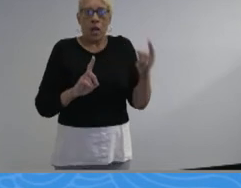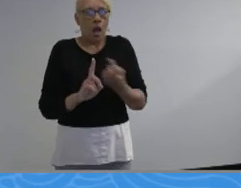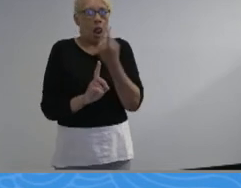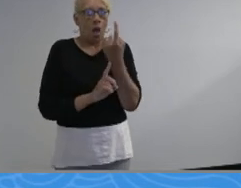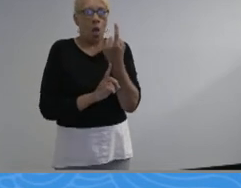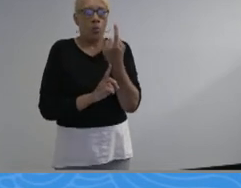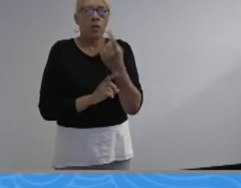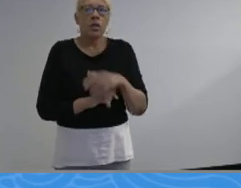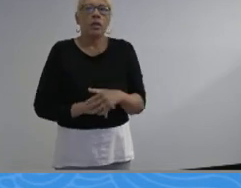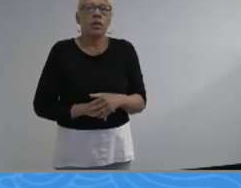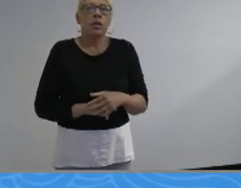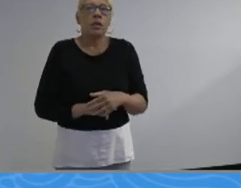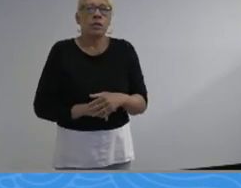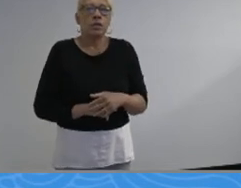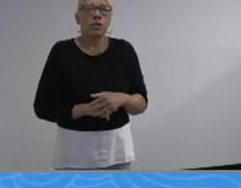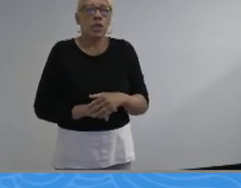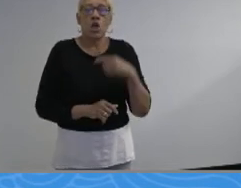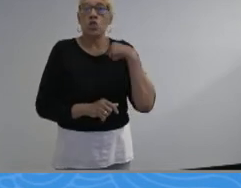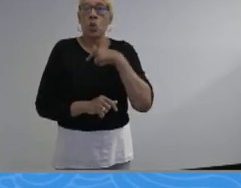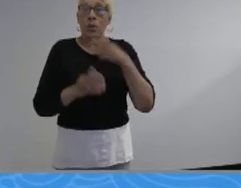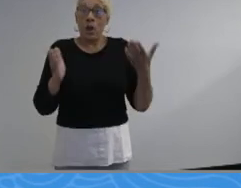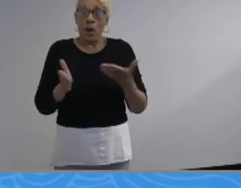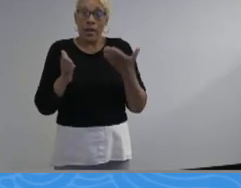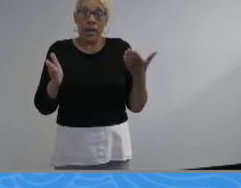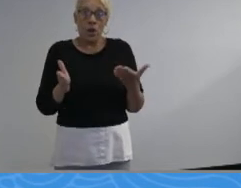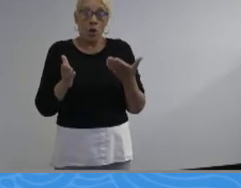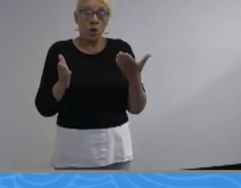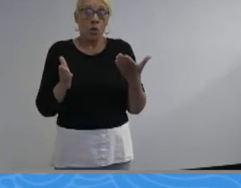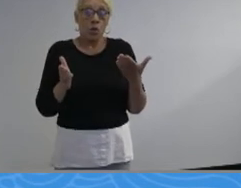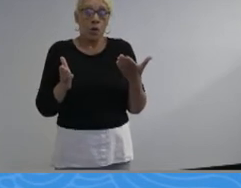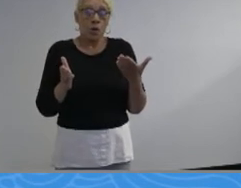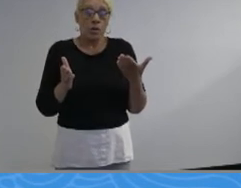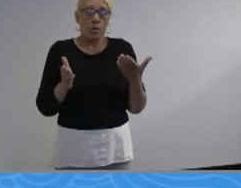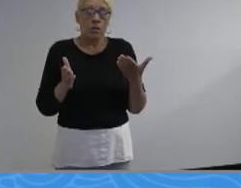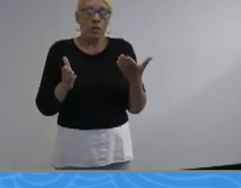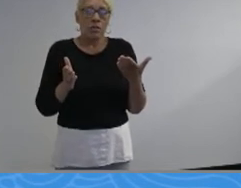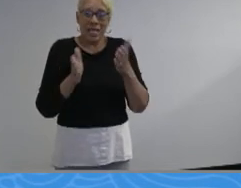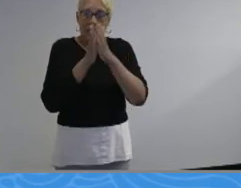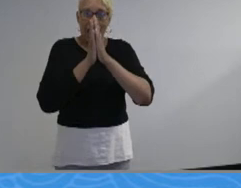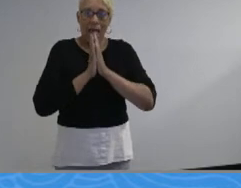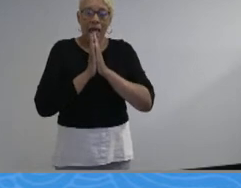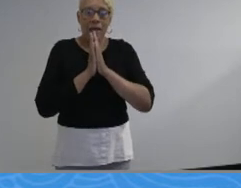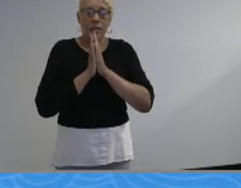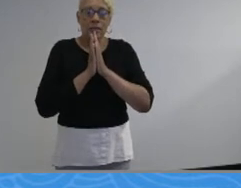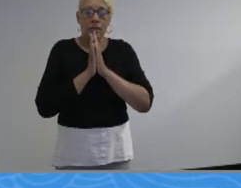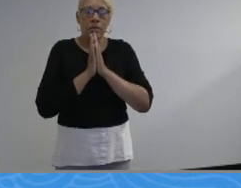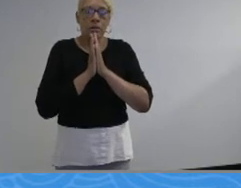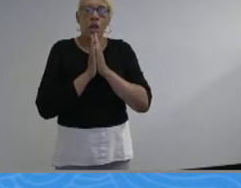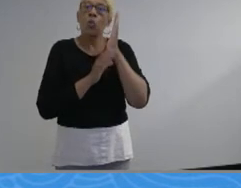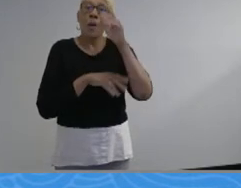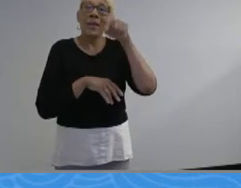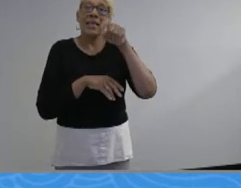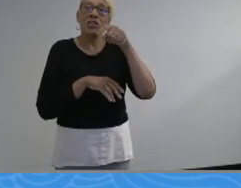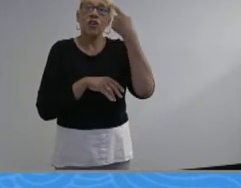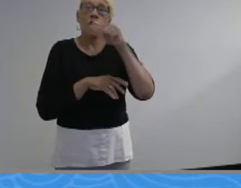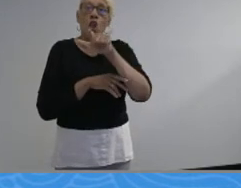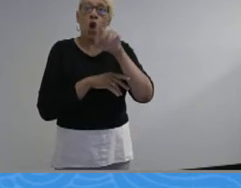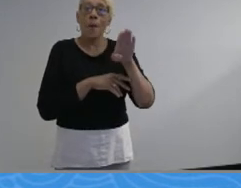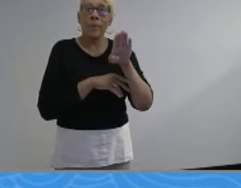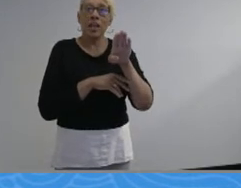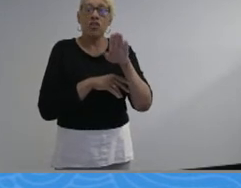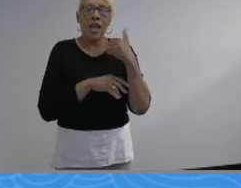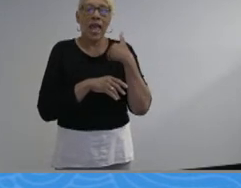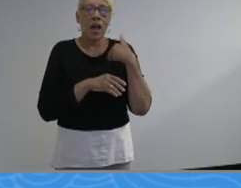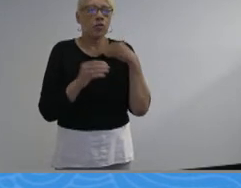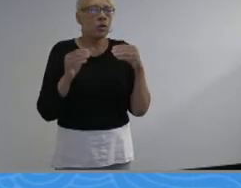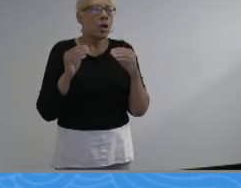so we are here to ask that, you know, it will be necessary for Long Beach to build stronger